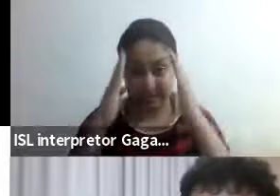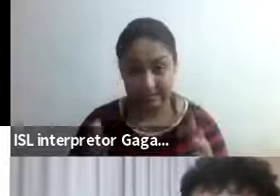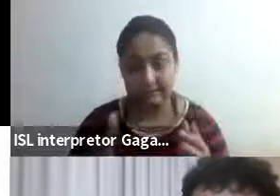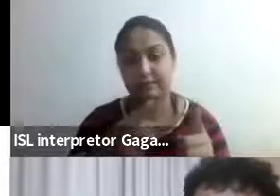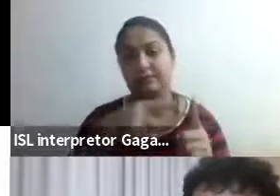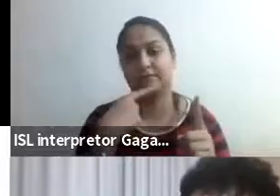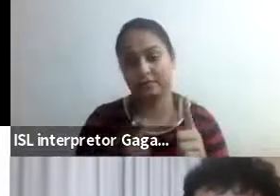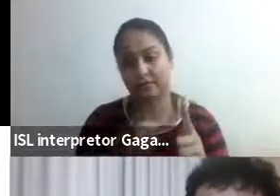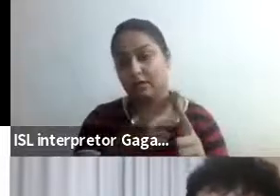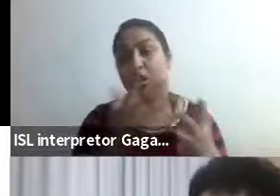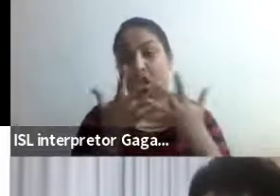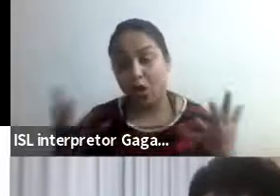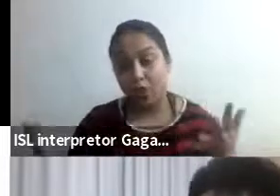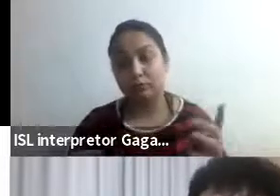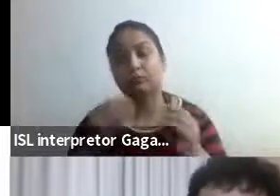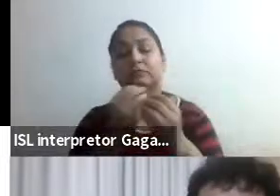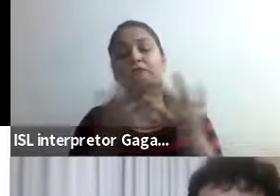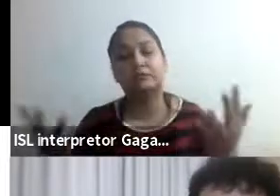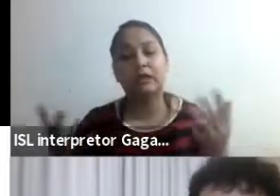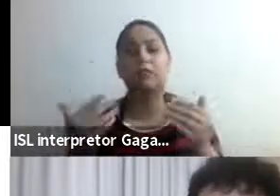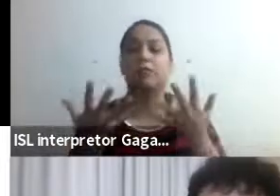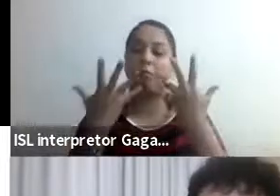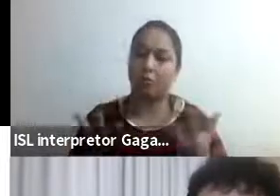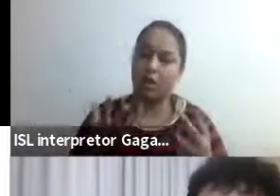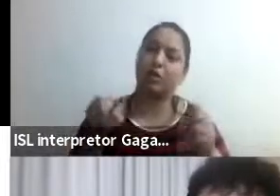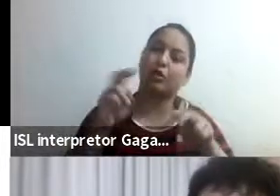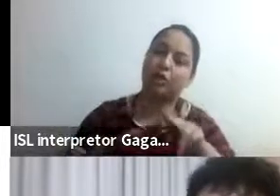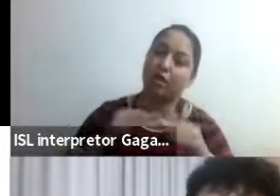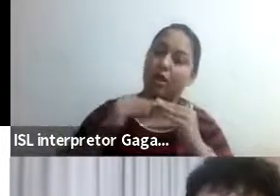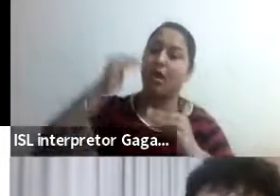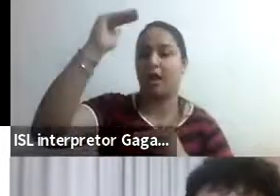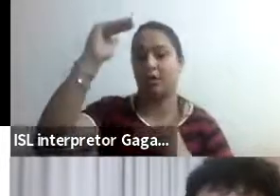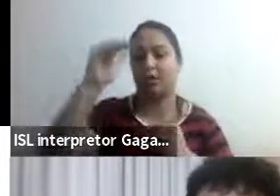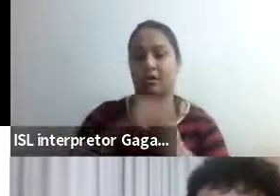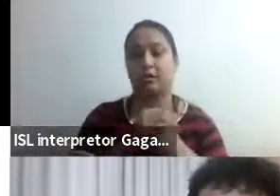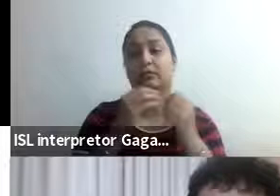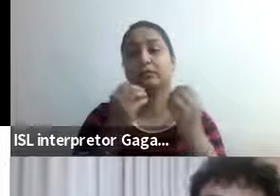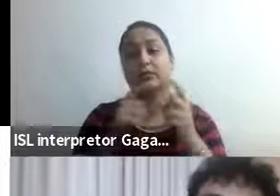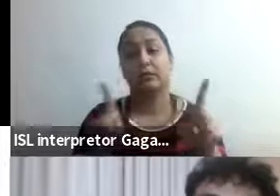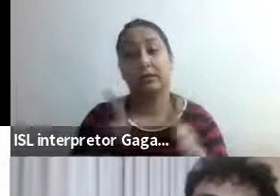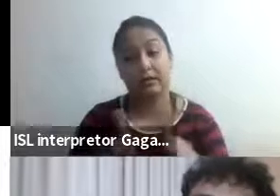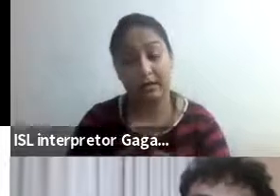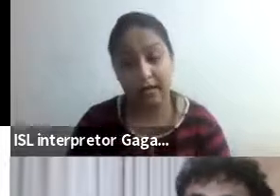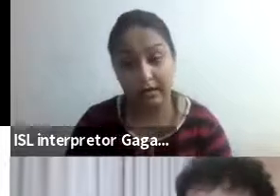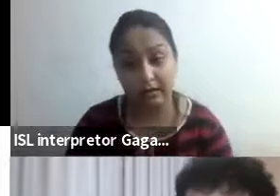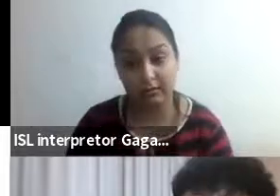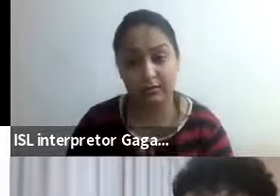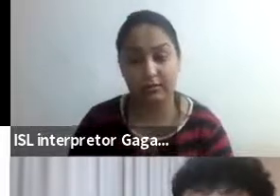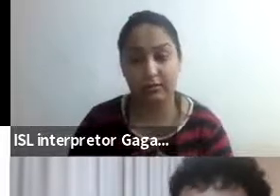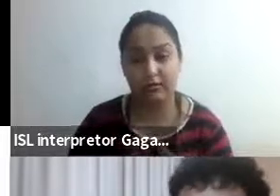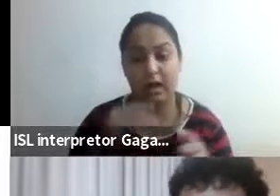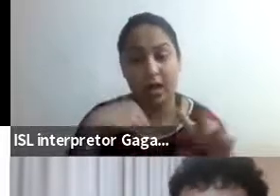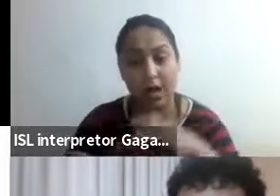that object is being used in some way to hide. If something is on top, that means that that thing is in the